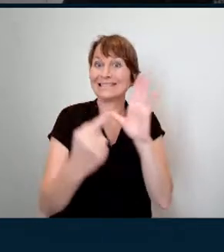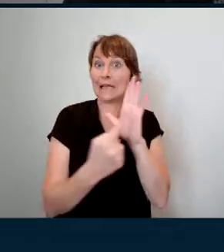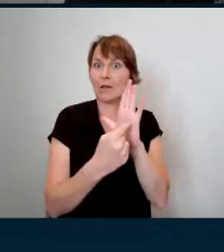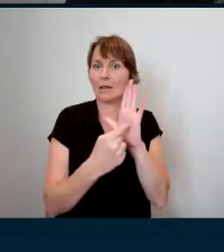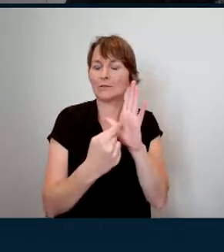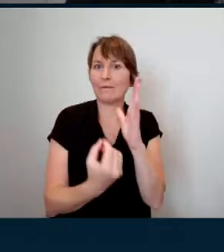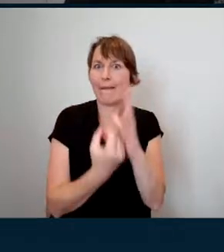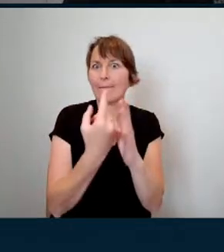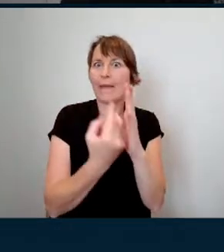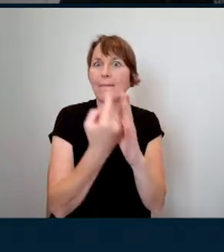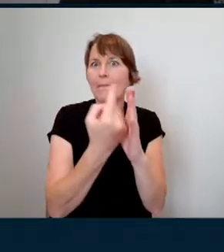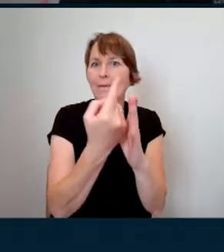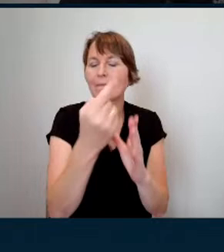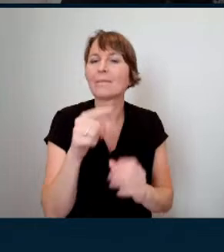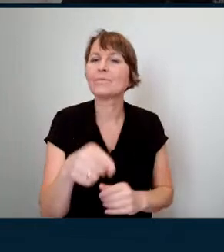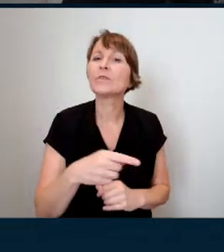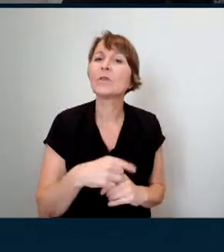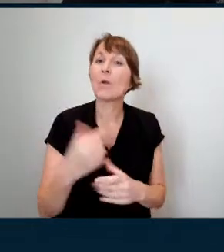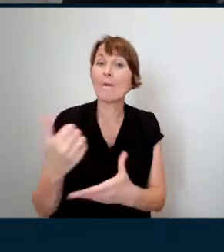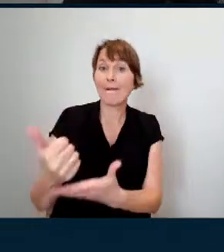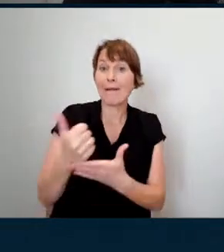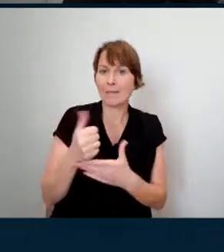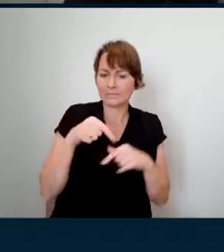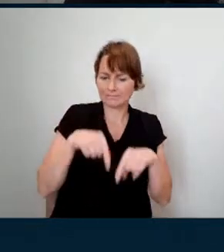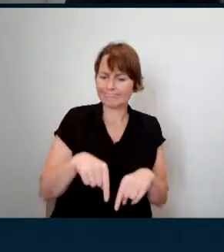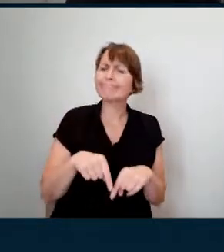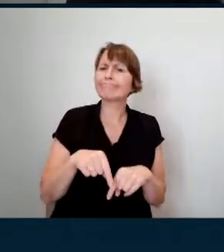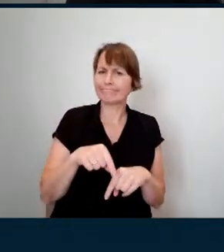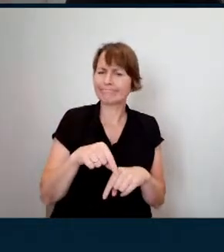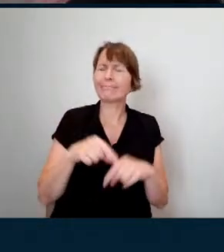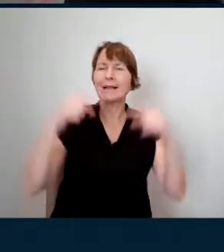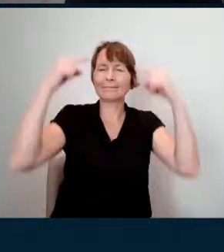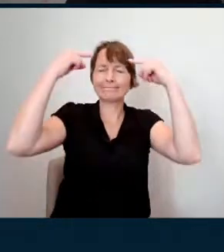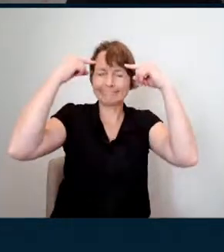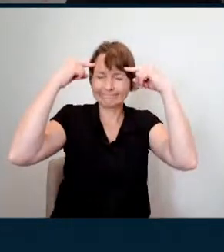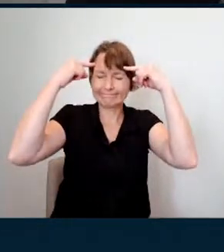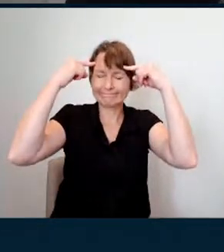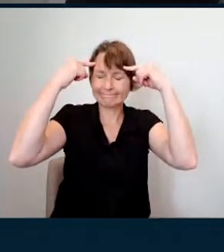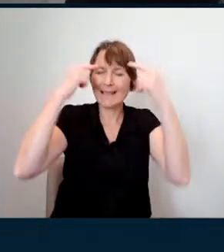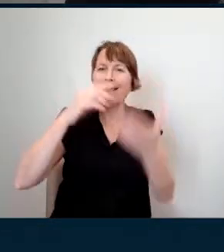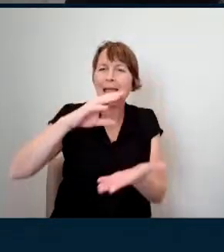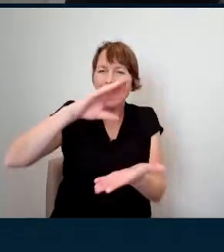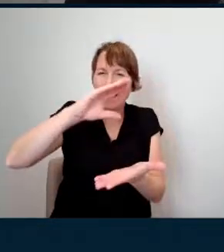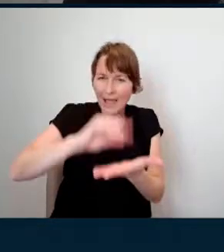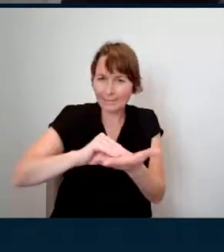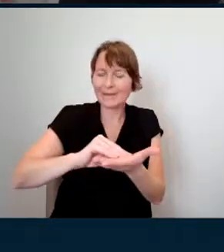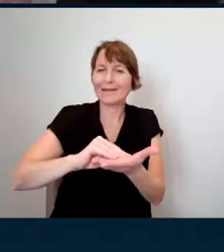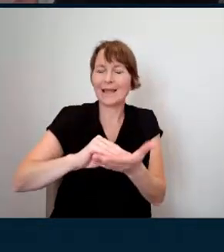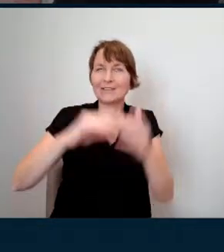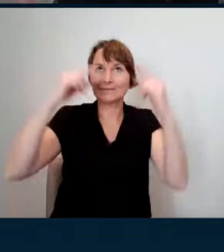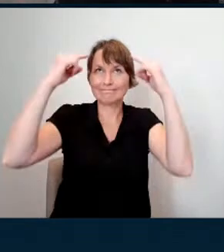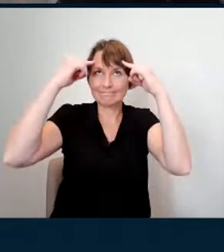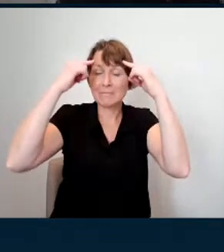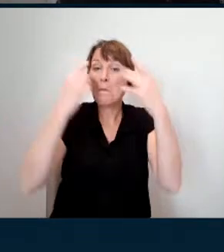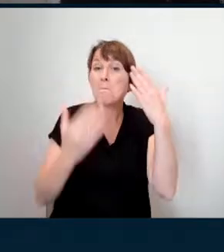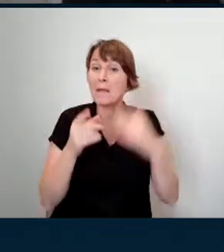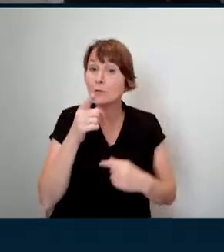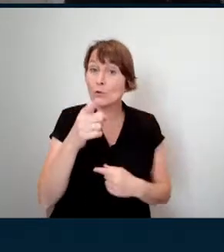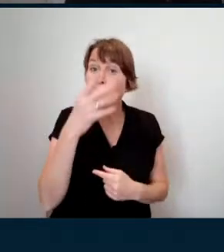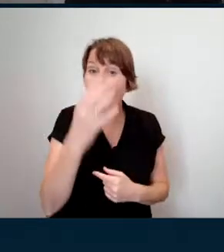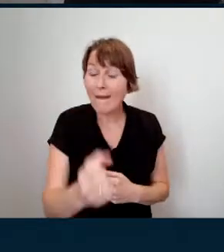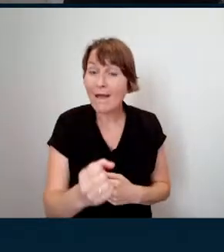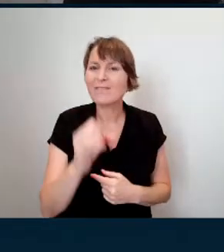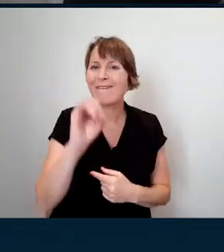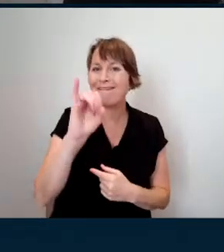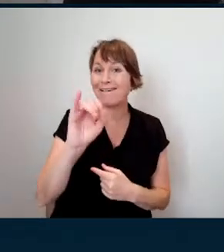to get in an application mindset, especially if, like me, you have an IT pro background. A function